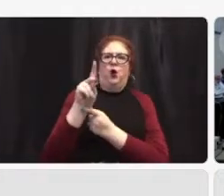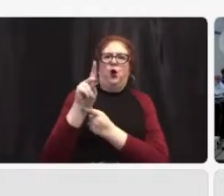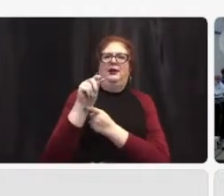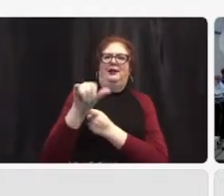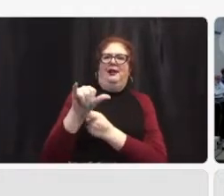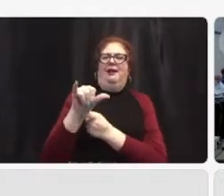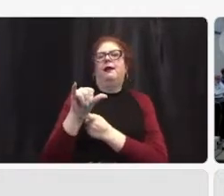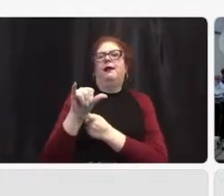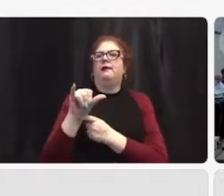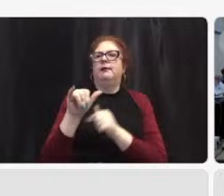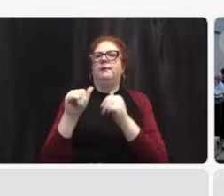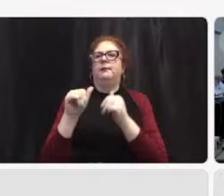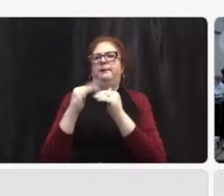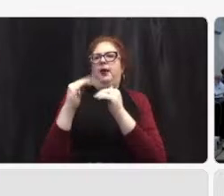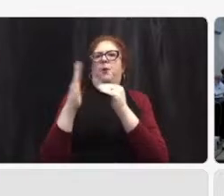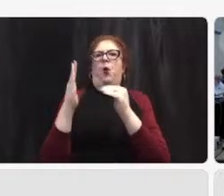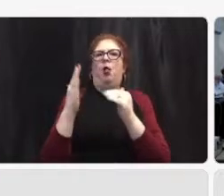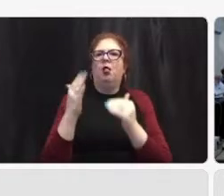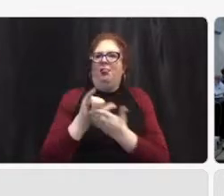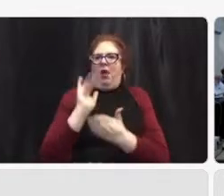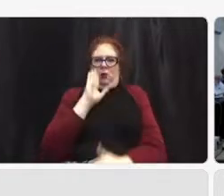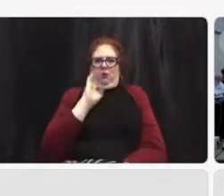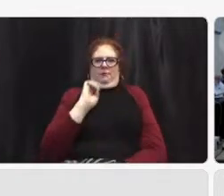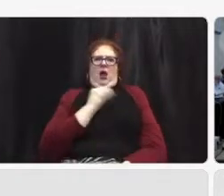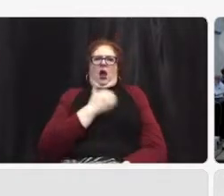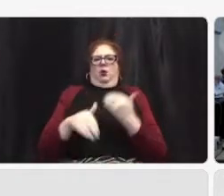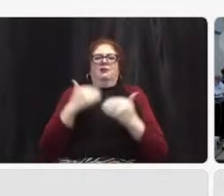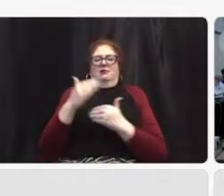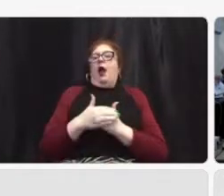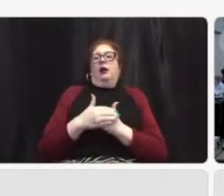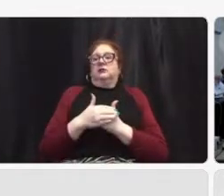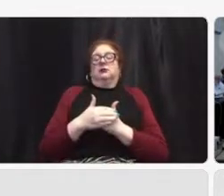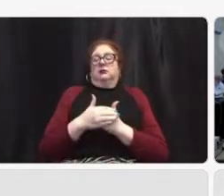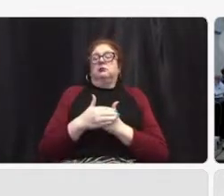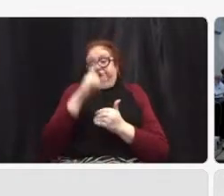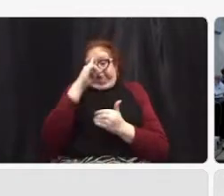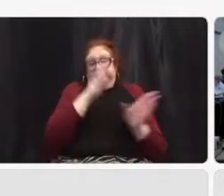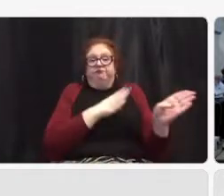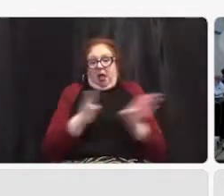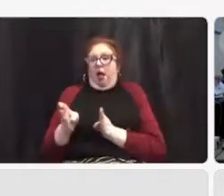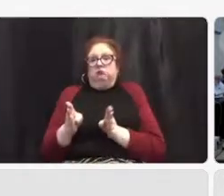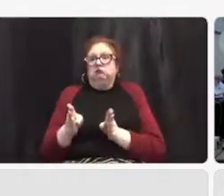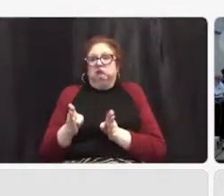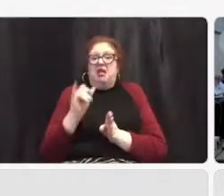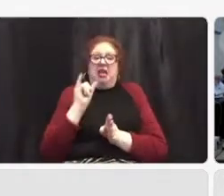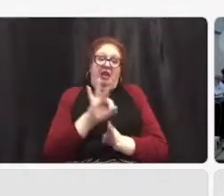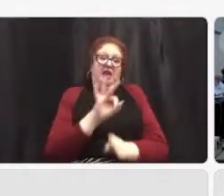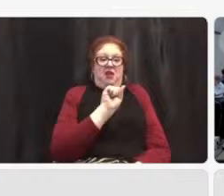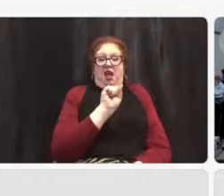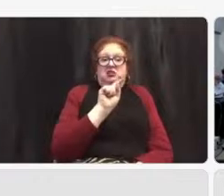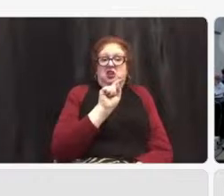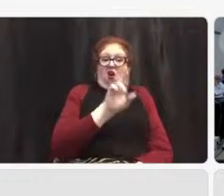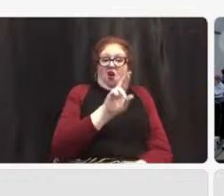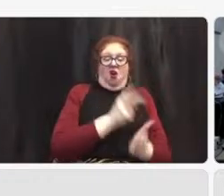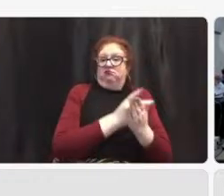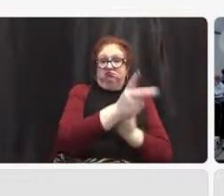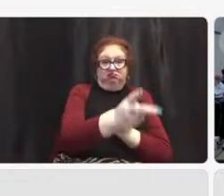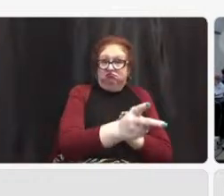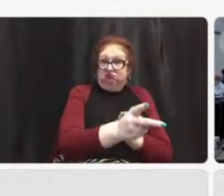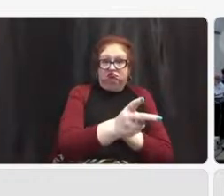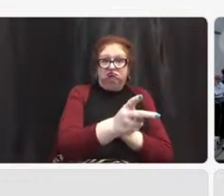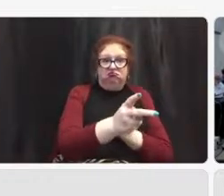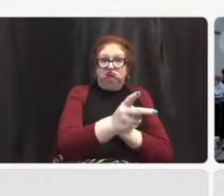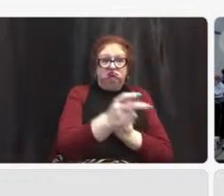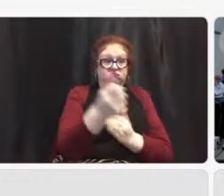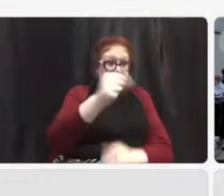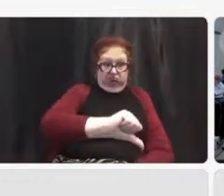type rental property, which would be our next course of action should our short-term rental permit be